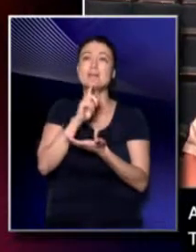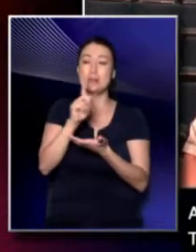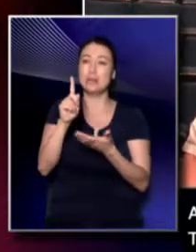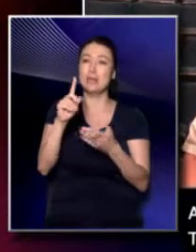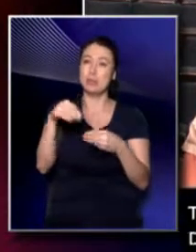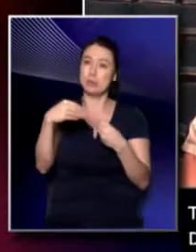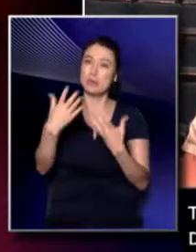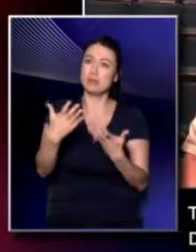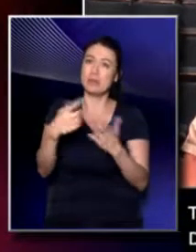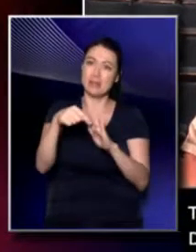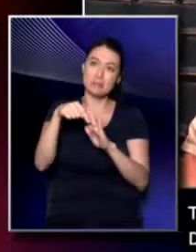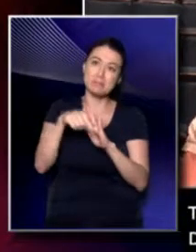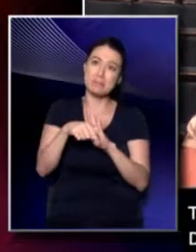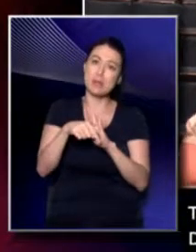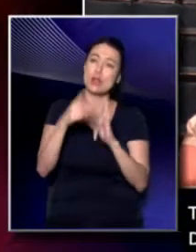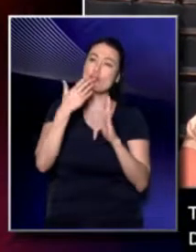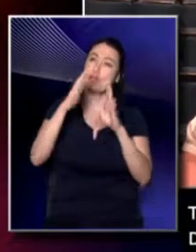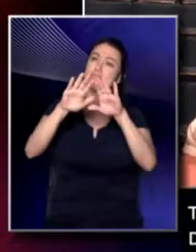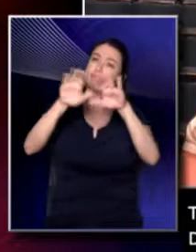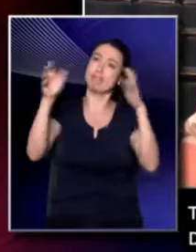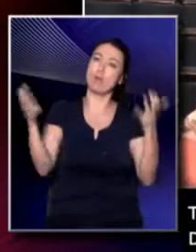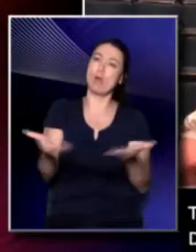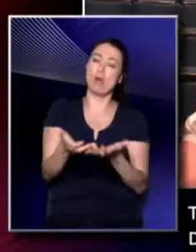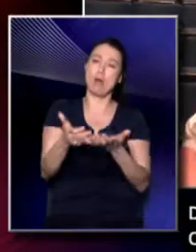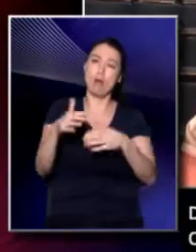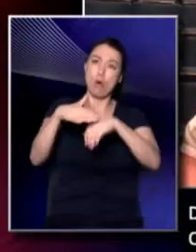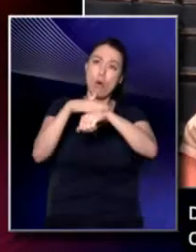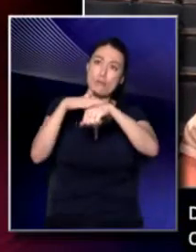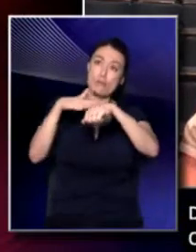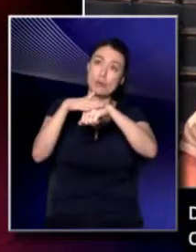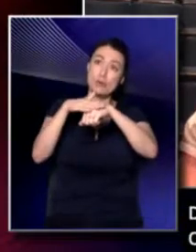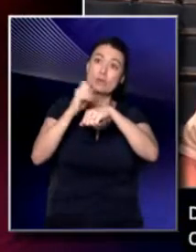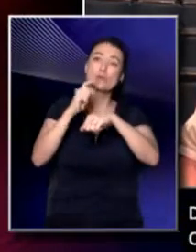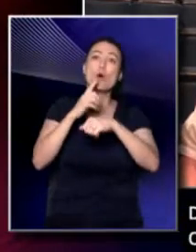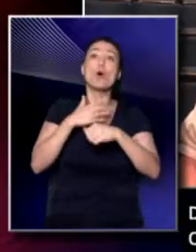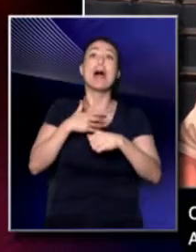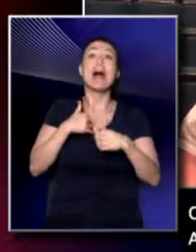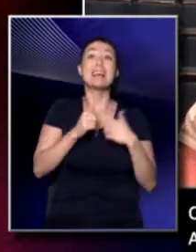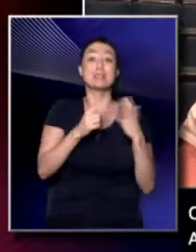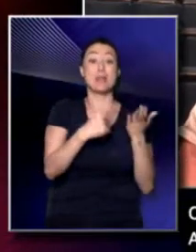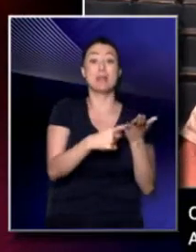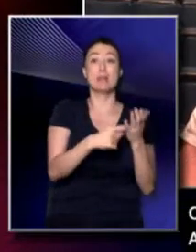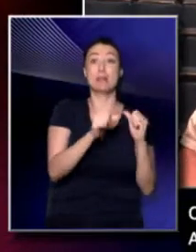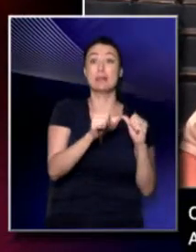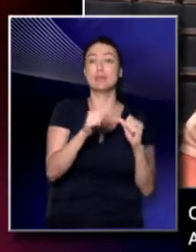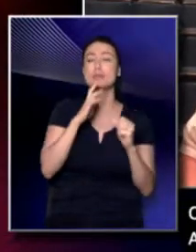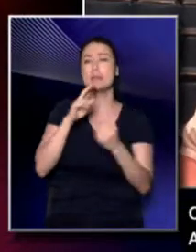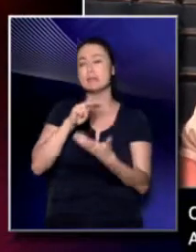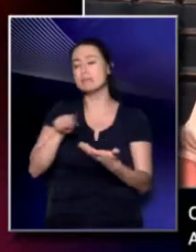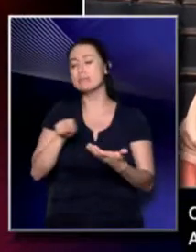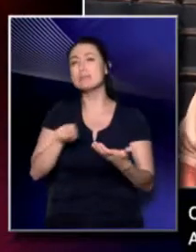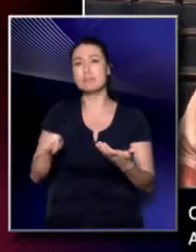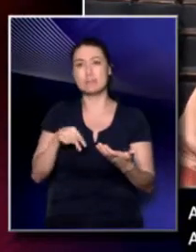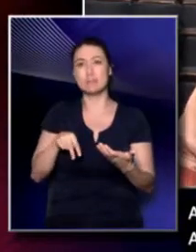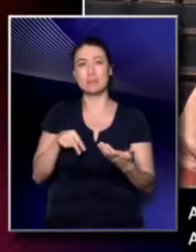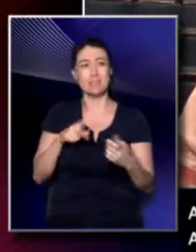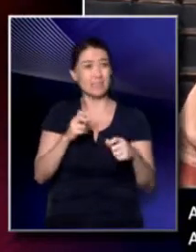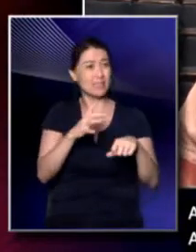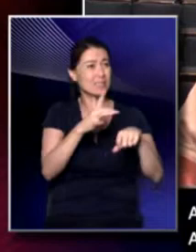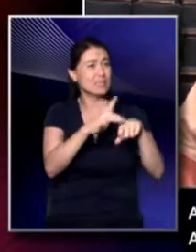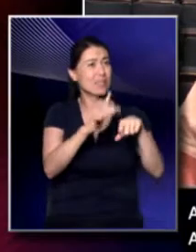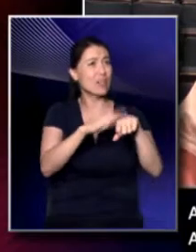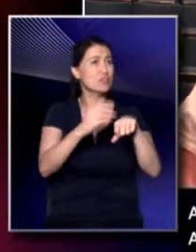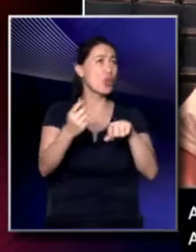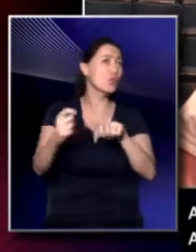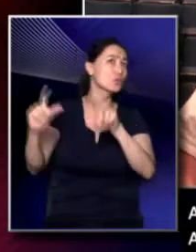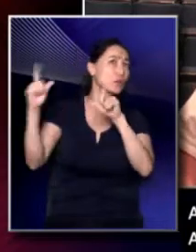provides a good overview, so please refer to it as I continue. And I understand is it available? Is it on the screen